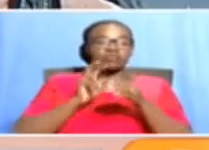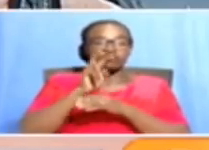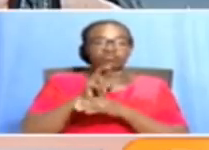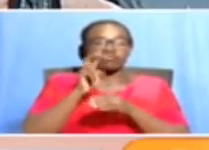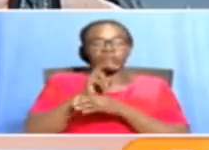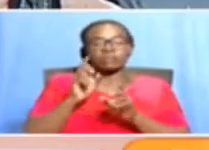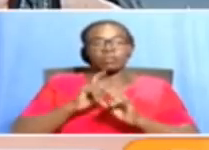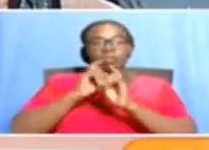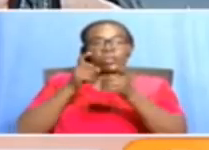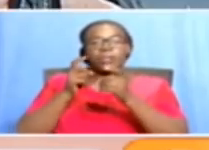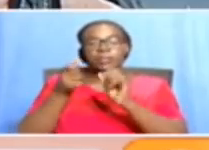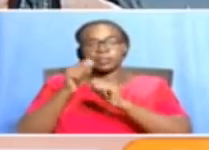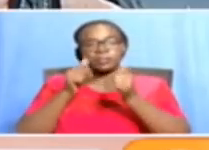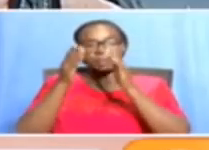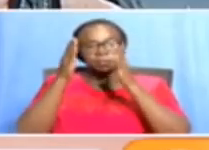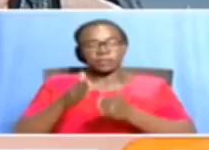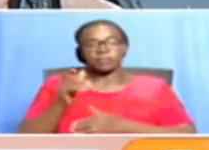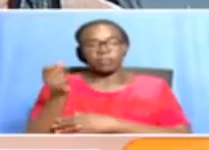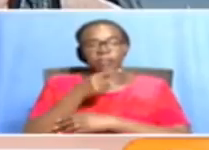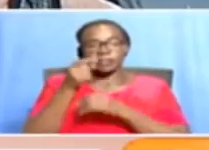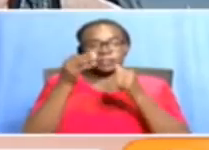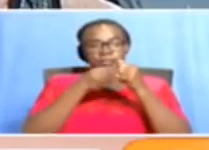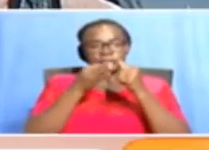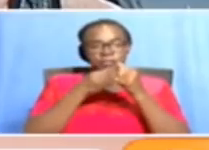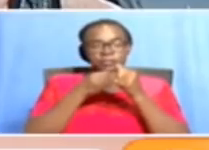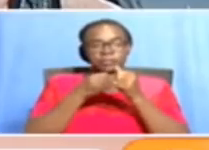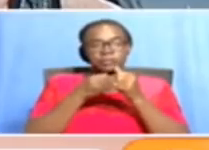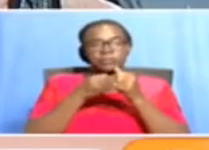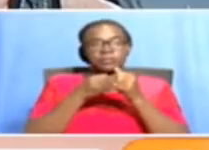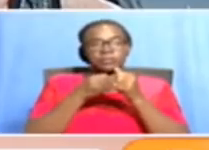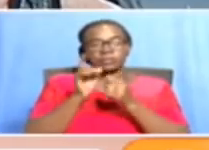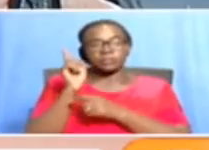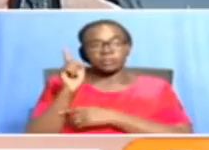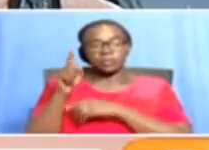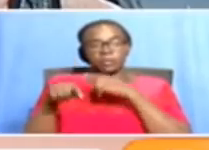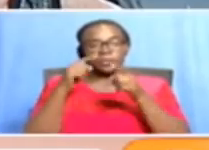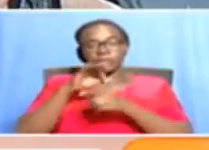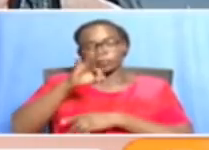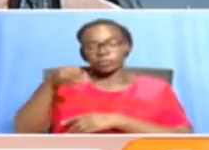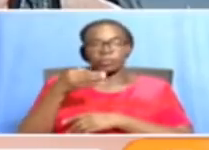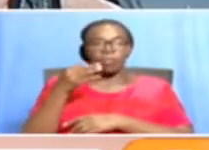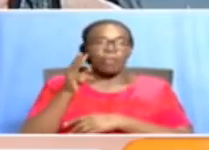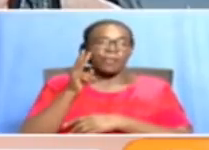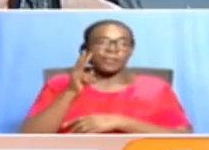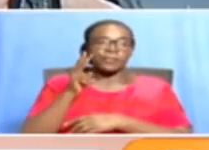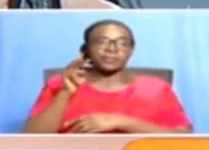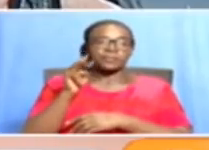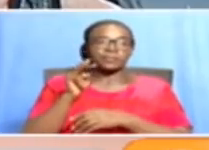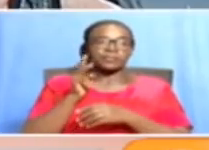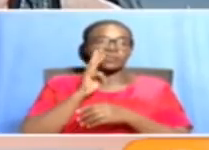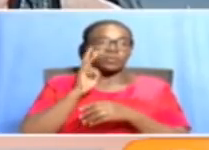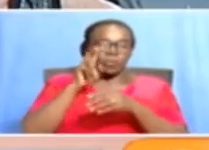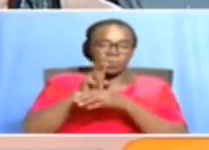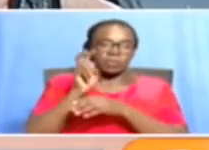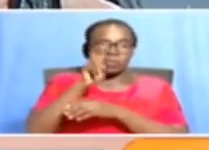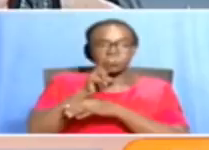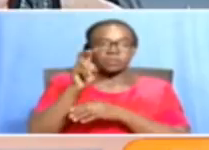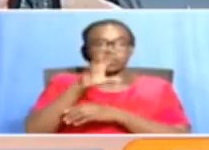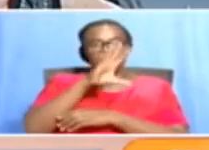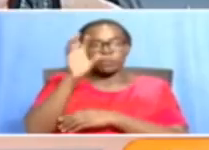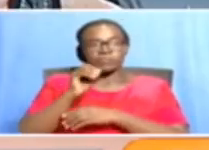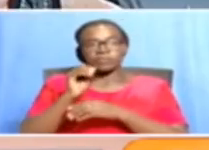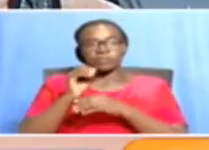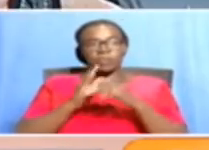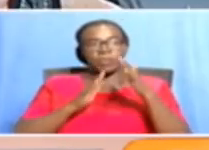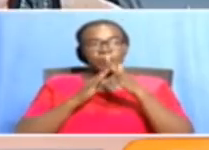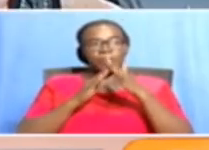awarded the Sports Personality of the Month of August award. Chepkoech won the 3,000 meters steeplechase crown at the African Senior Athletics